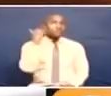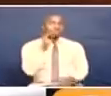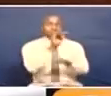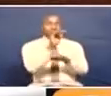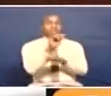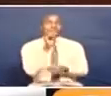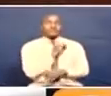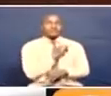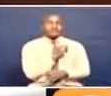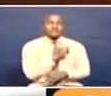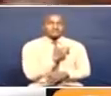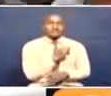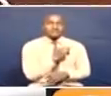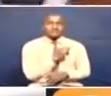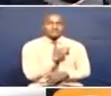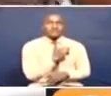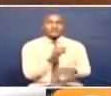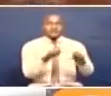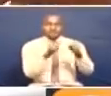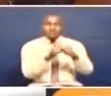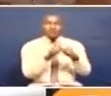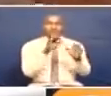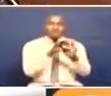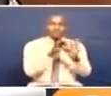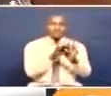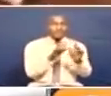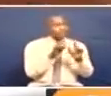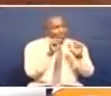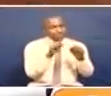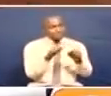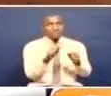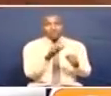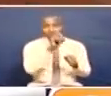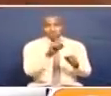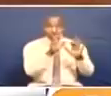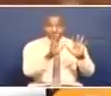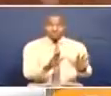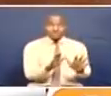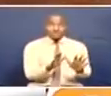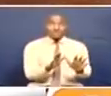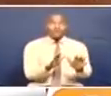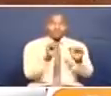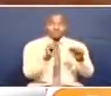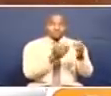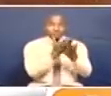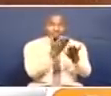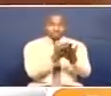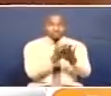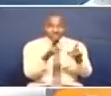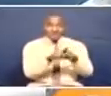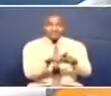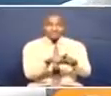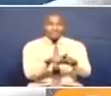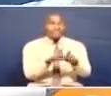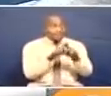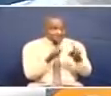last general election. On spoiled votes, whatever. It could be a fundamental constitution. I assure you. There could be a petition of that nature. There will be one.